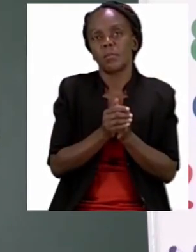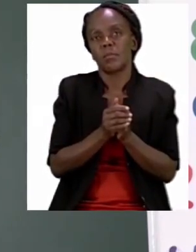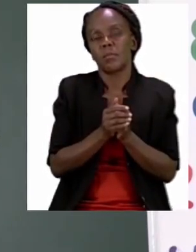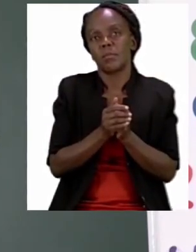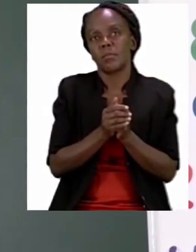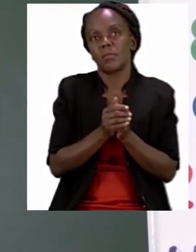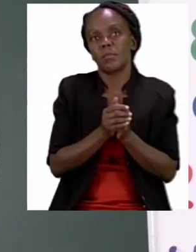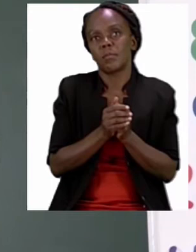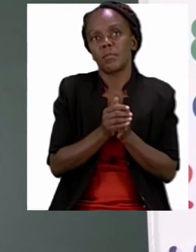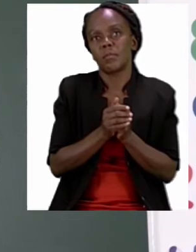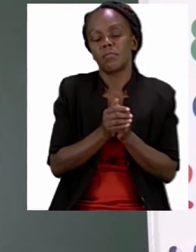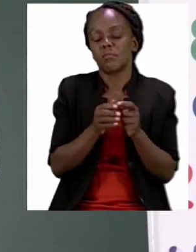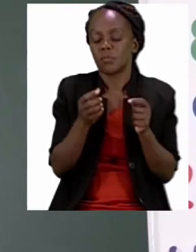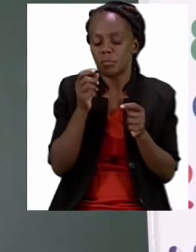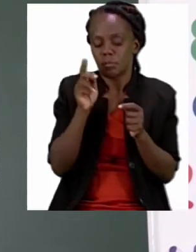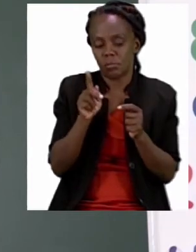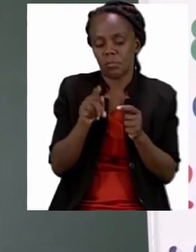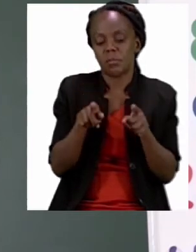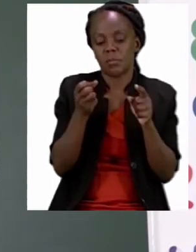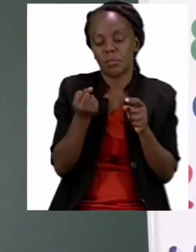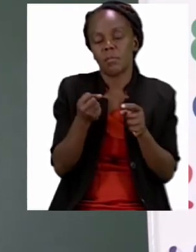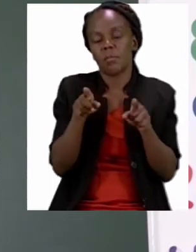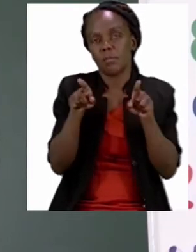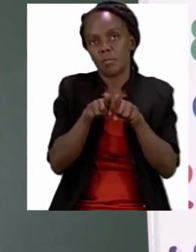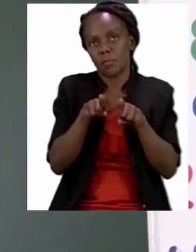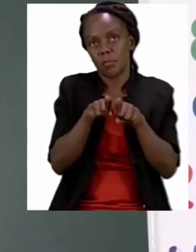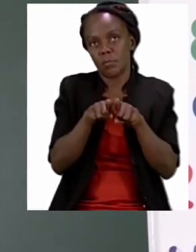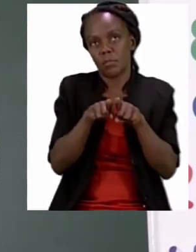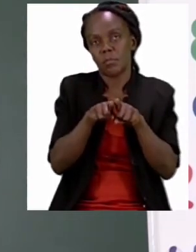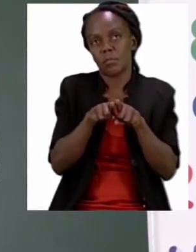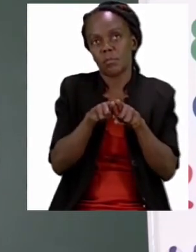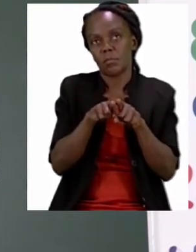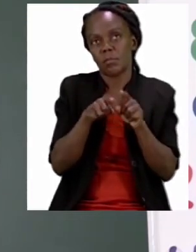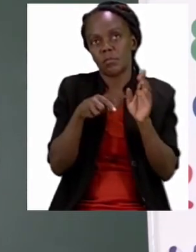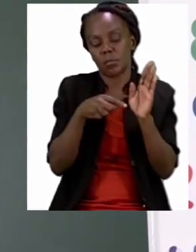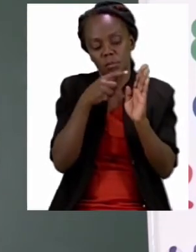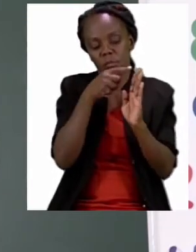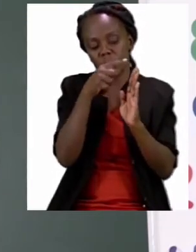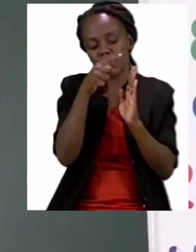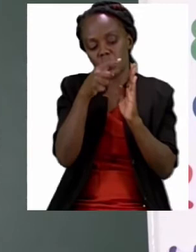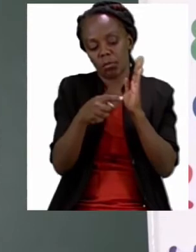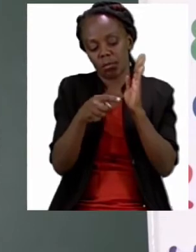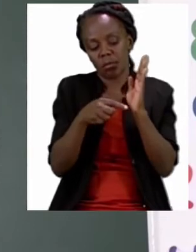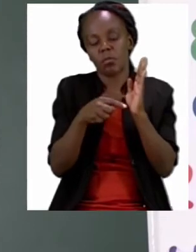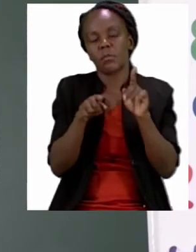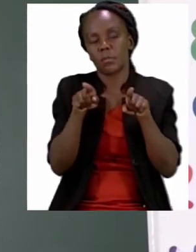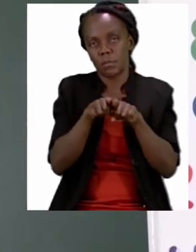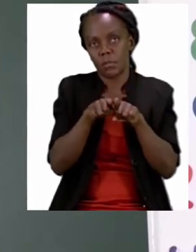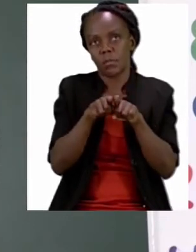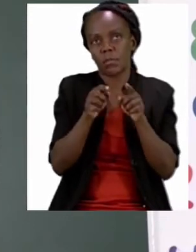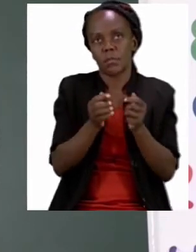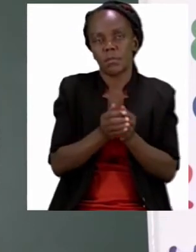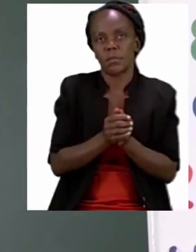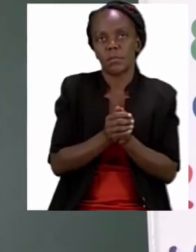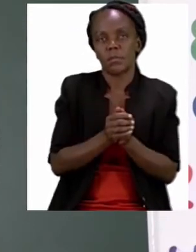will still have the same equal sides if we turn them, the same four corners as well. And if we want a